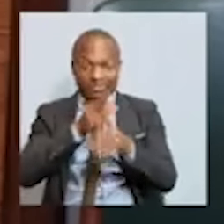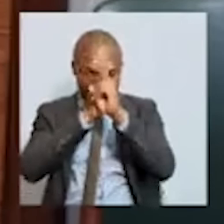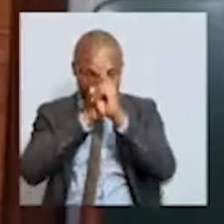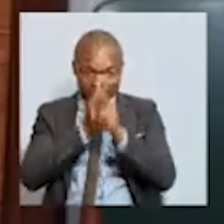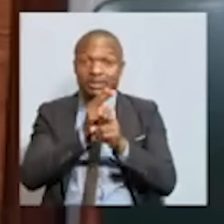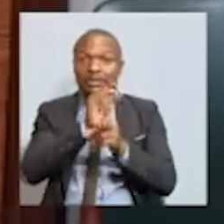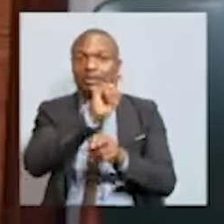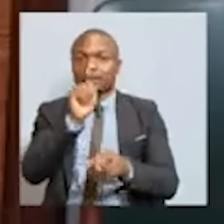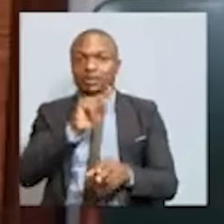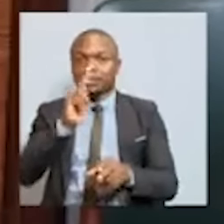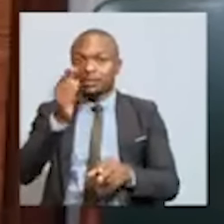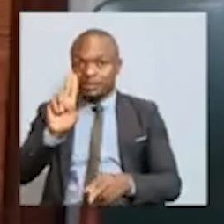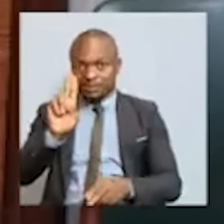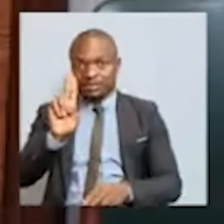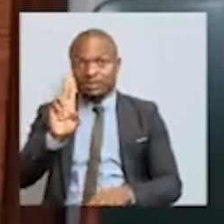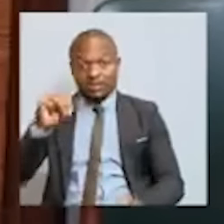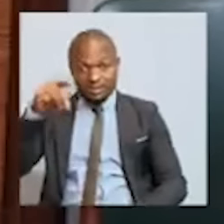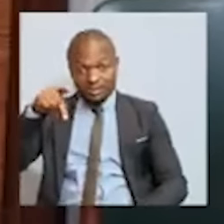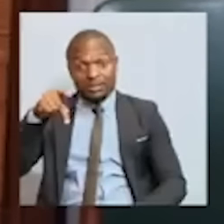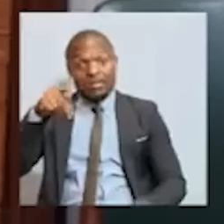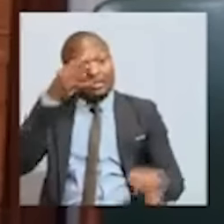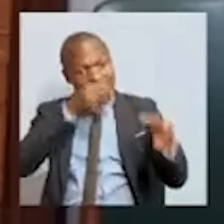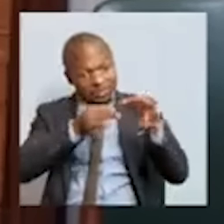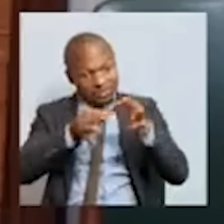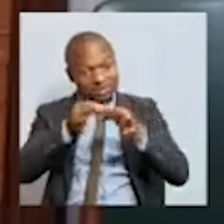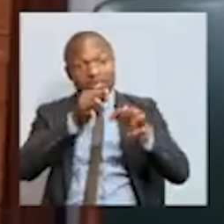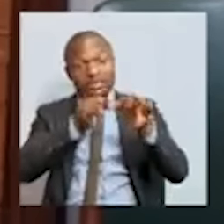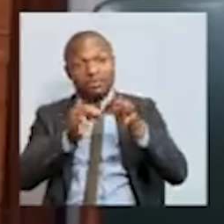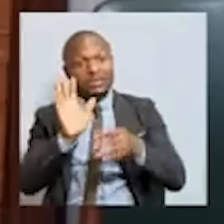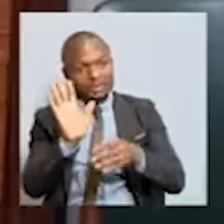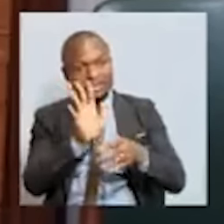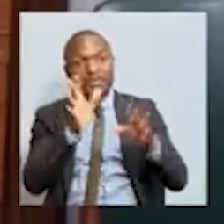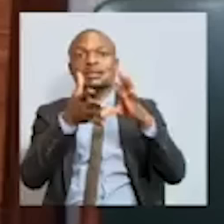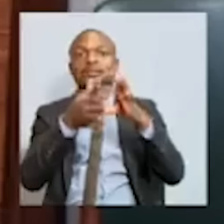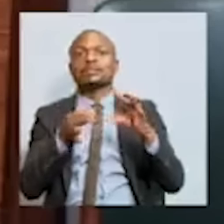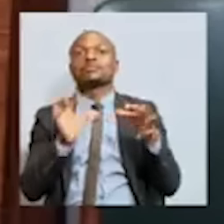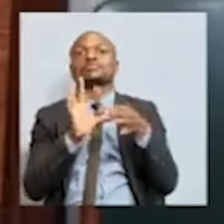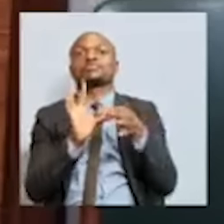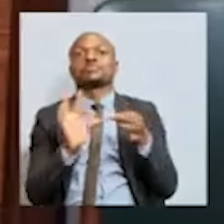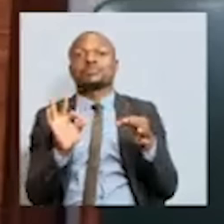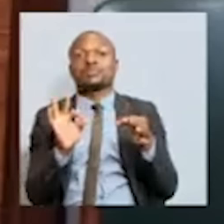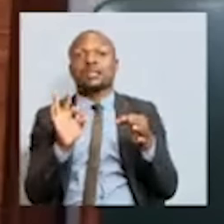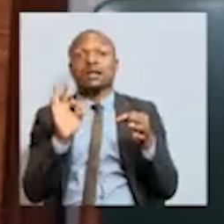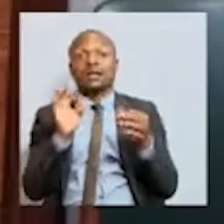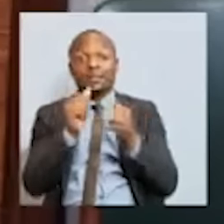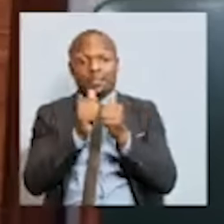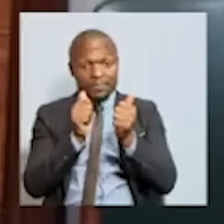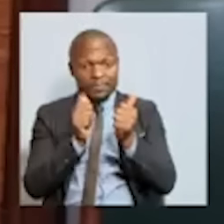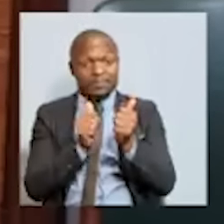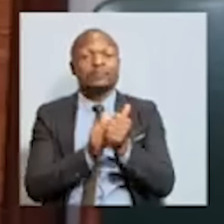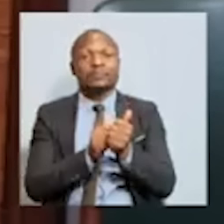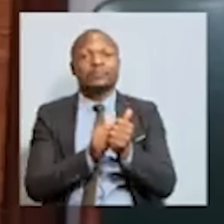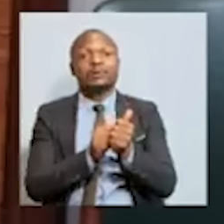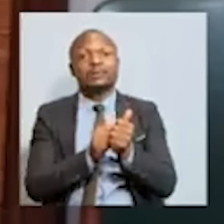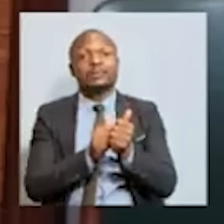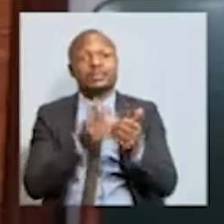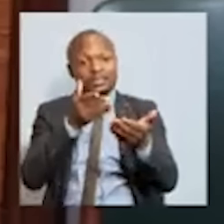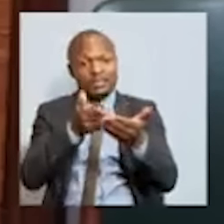Munir Zulu MP to state their side of the story regarding the respective